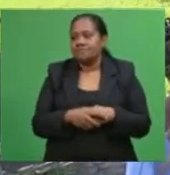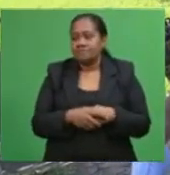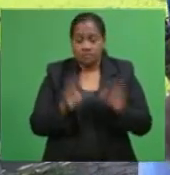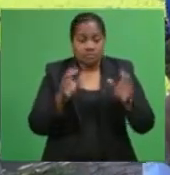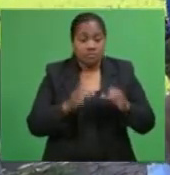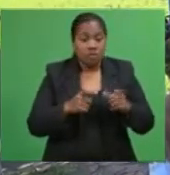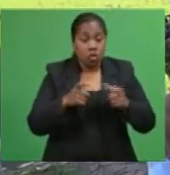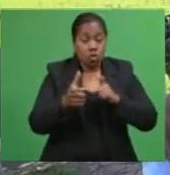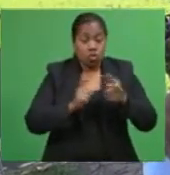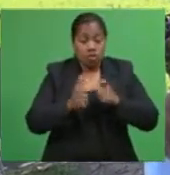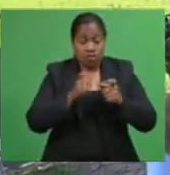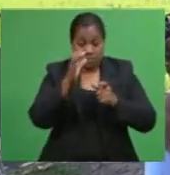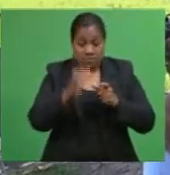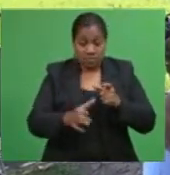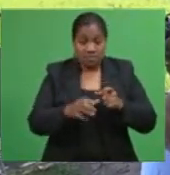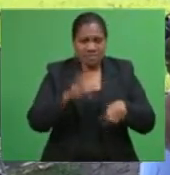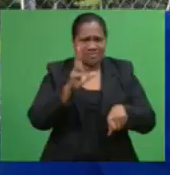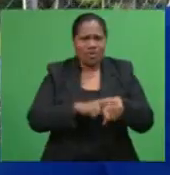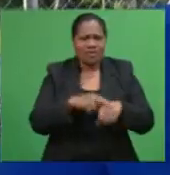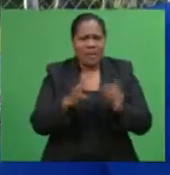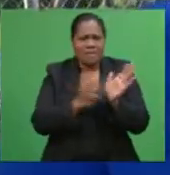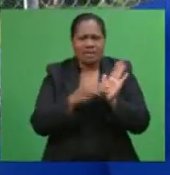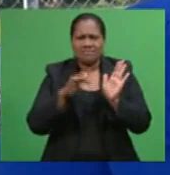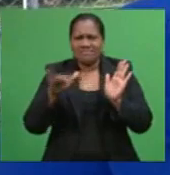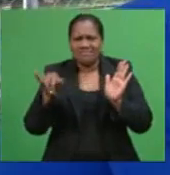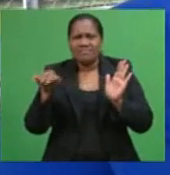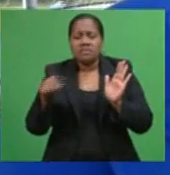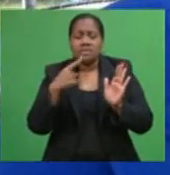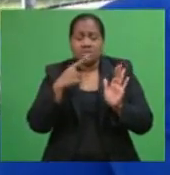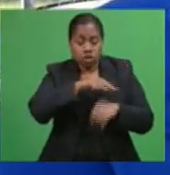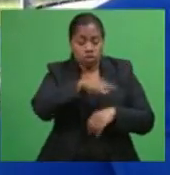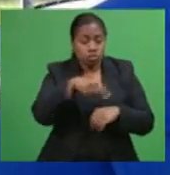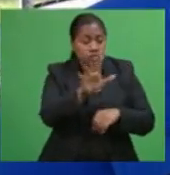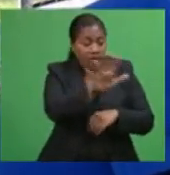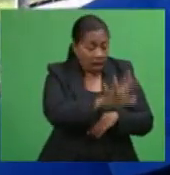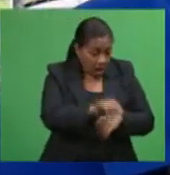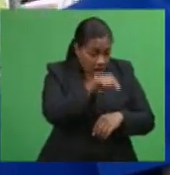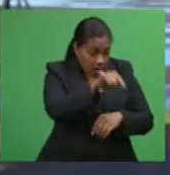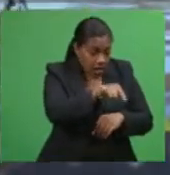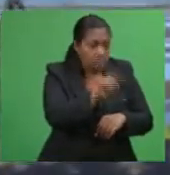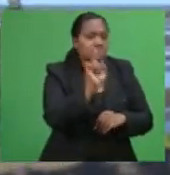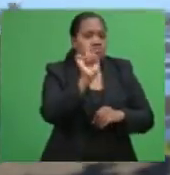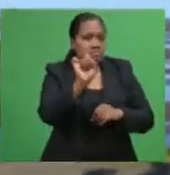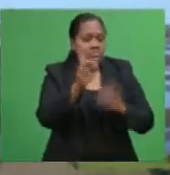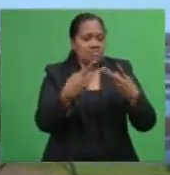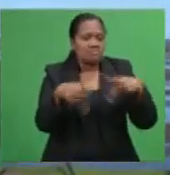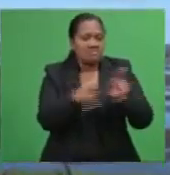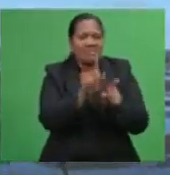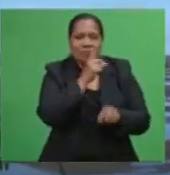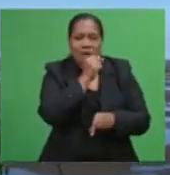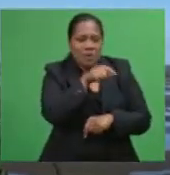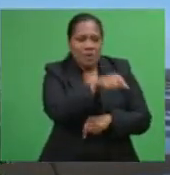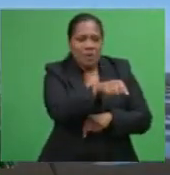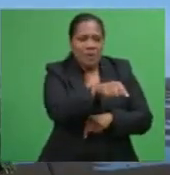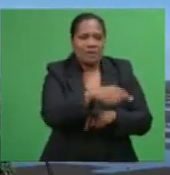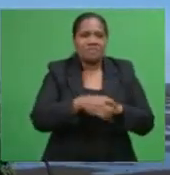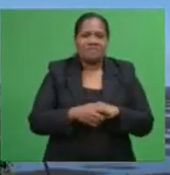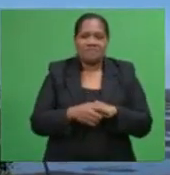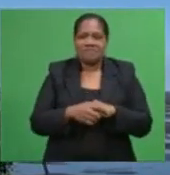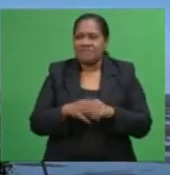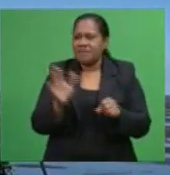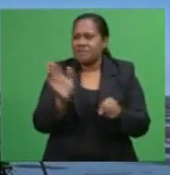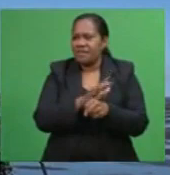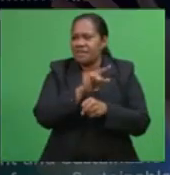Coordinator Dr. Mark O'Brien says the Suva foreshore is one of the hot spots for these birds, making it a prime site